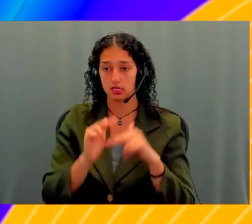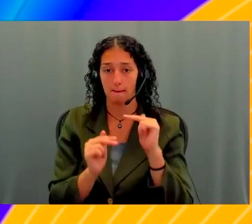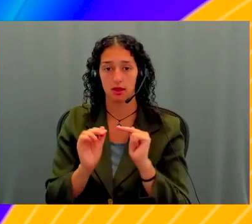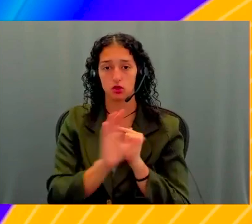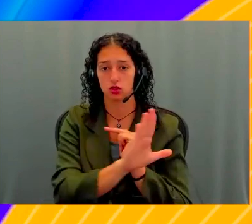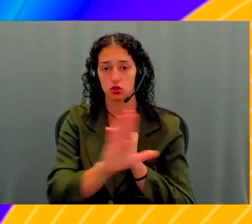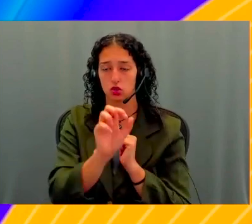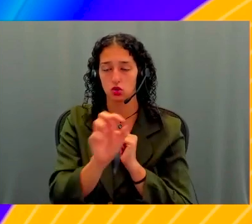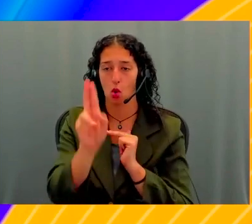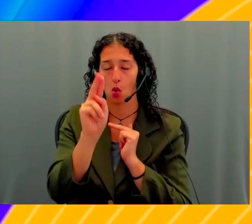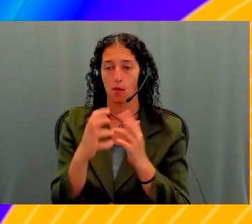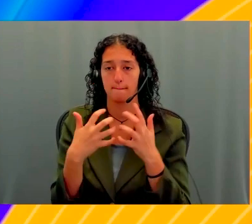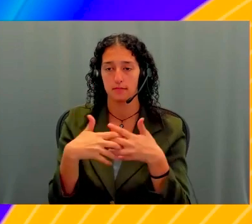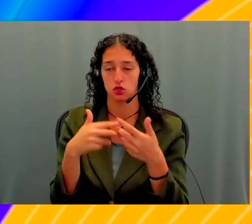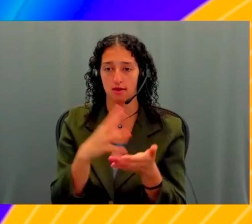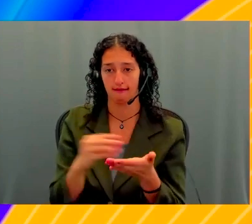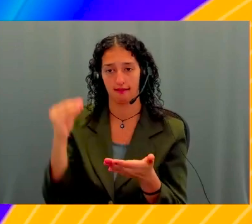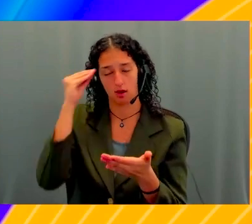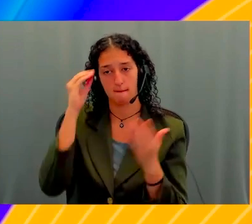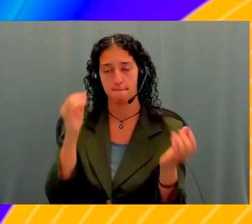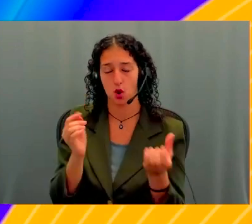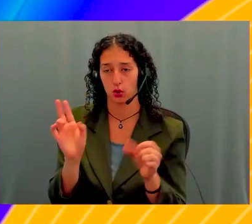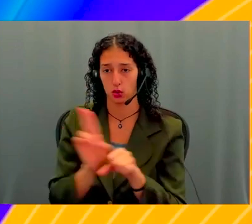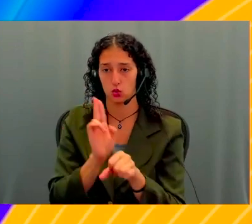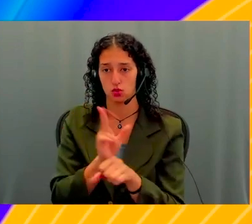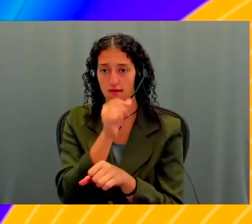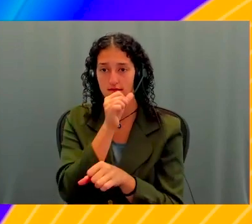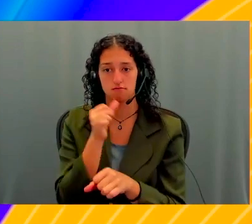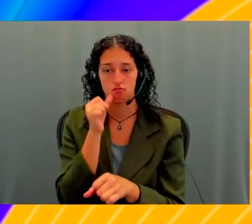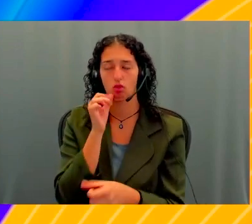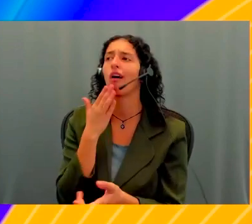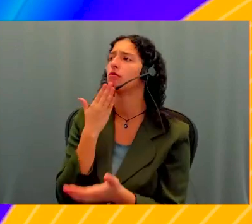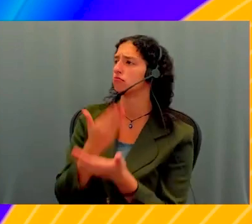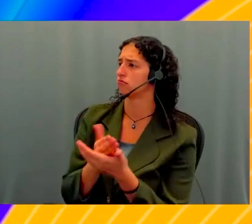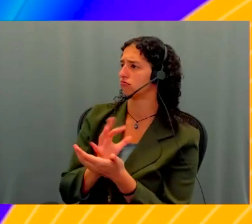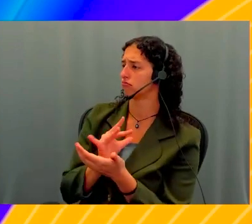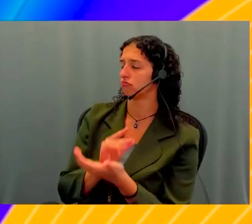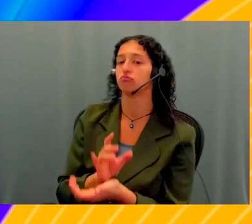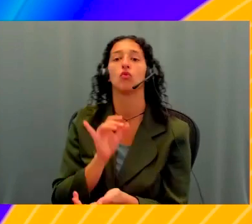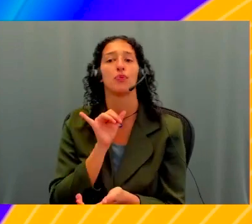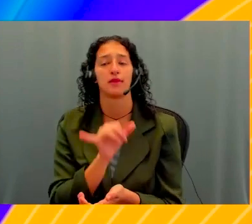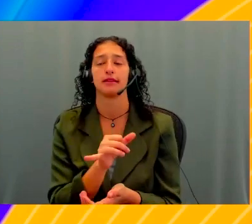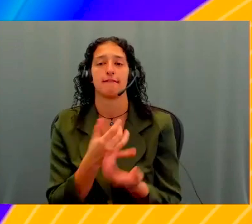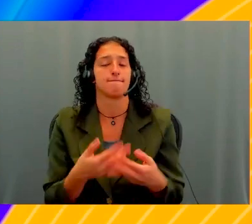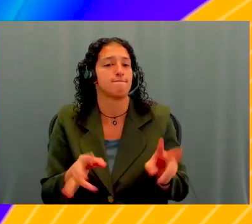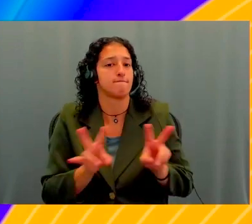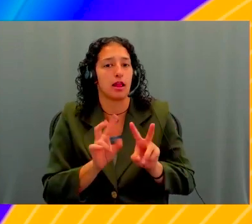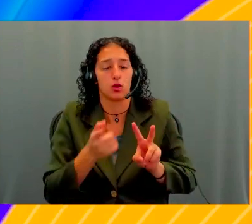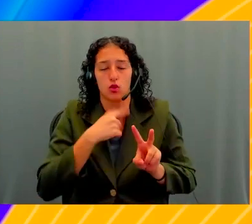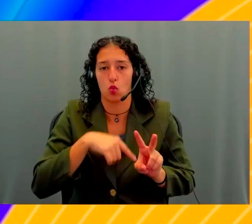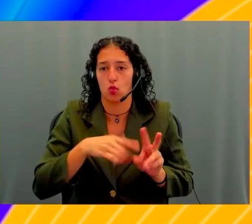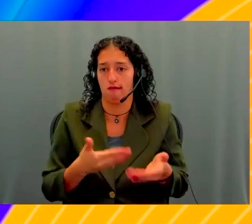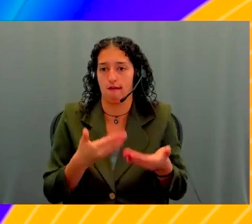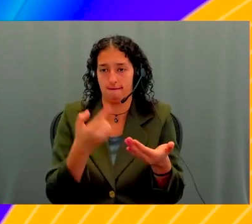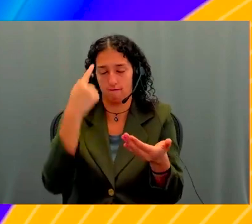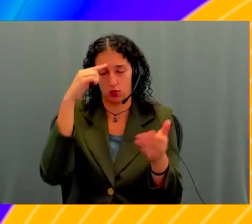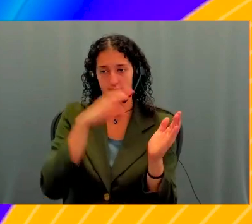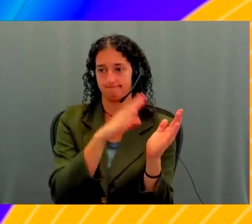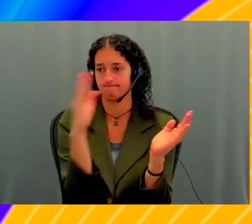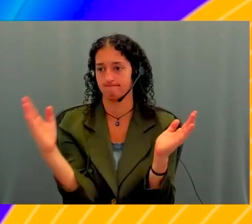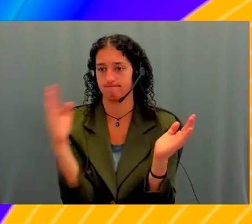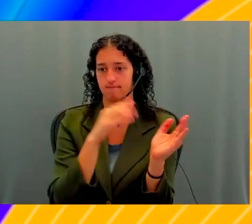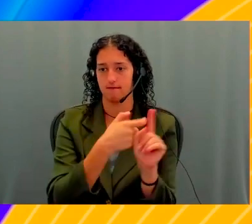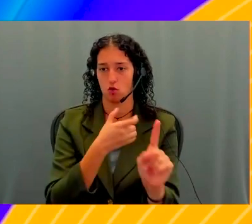Amazon SageMaker. So That's a good call out. that's literally that entire spectrum we offer from an AWS perspective. Depending on